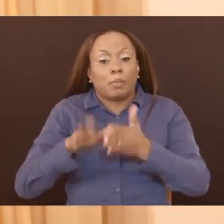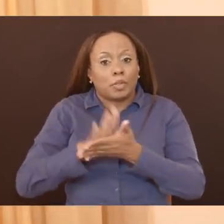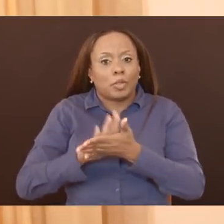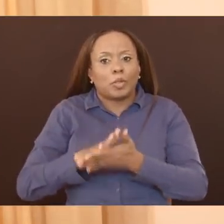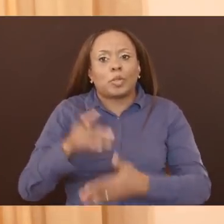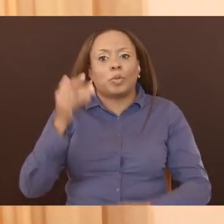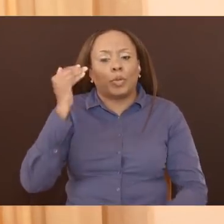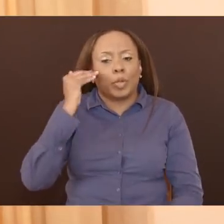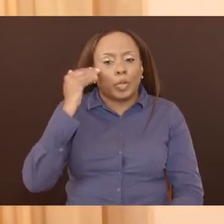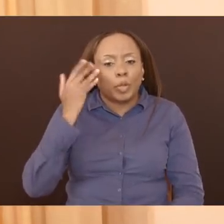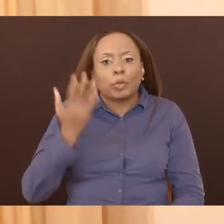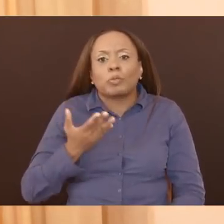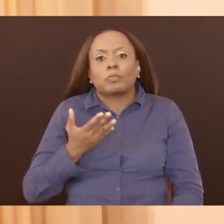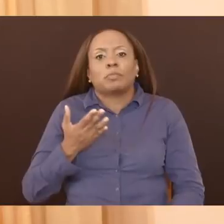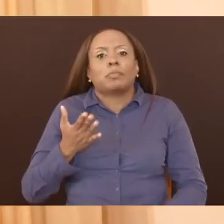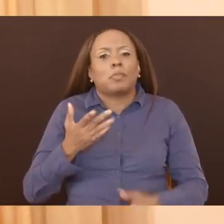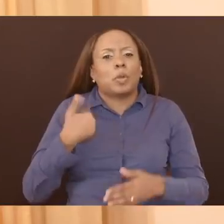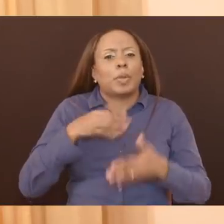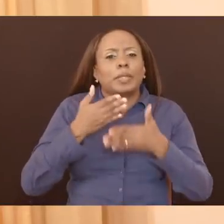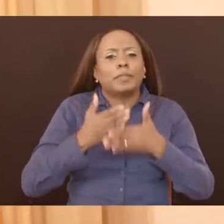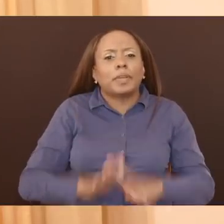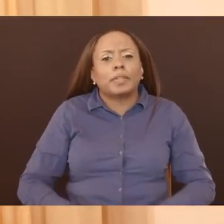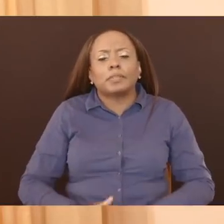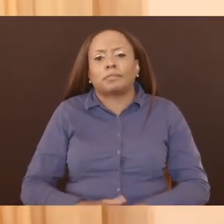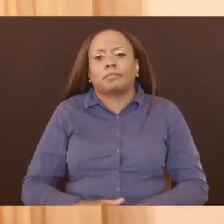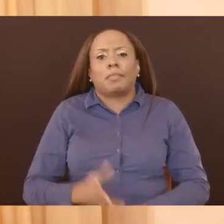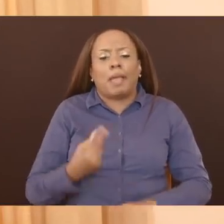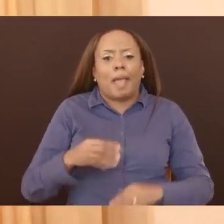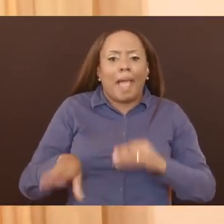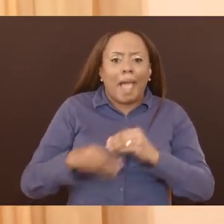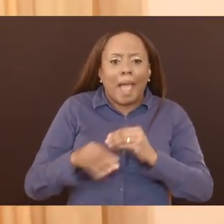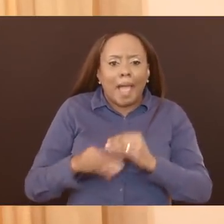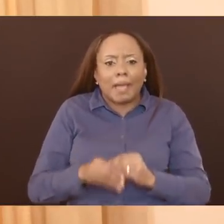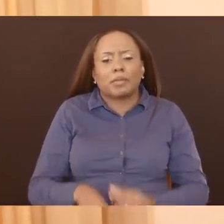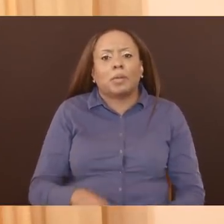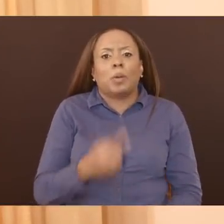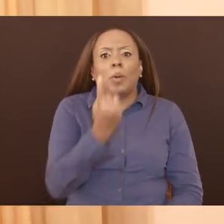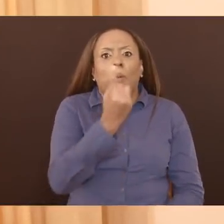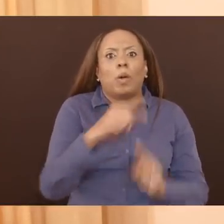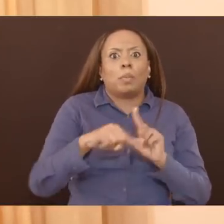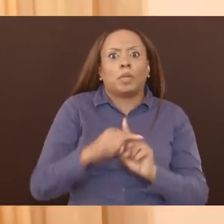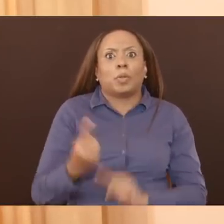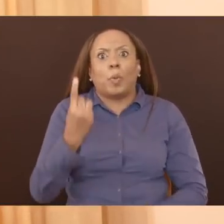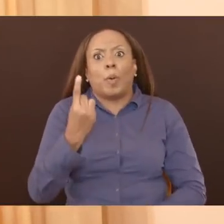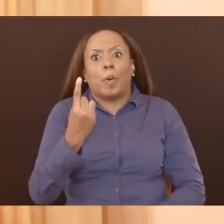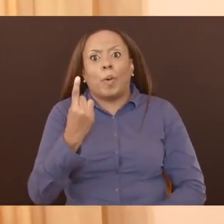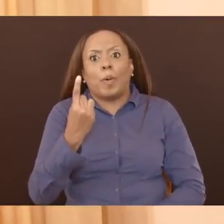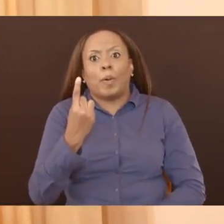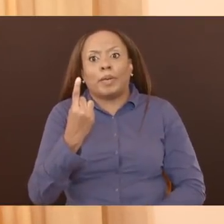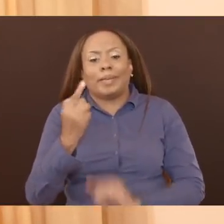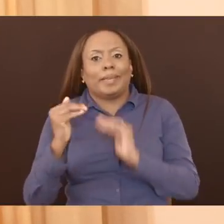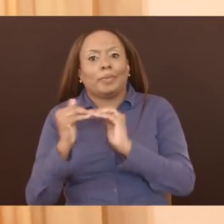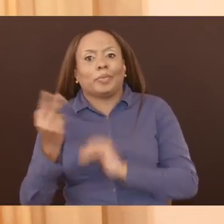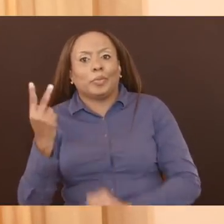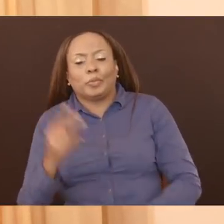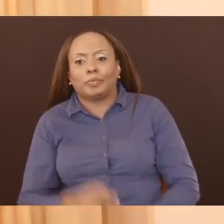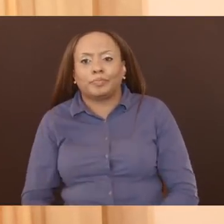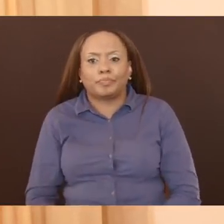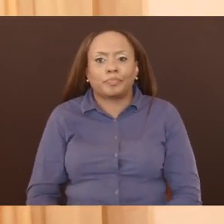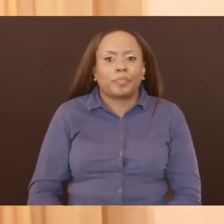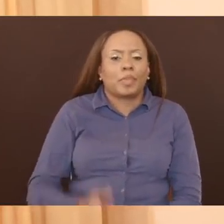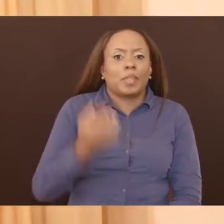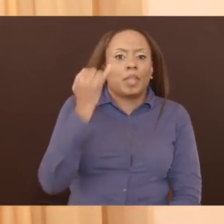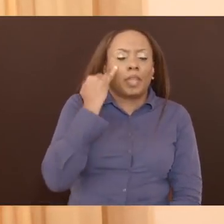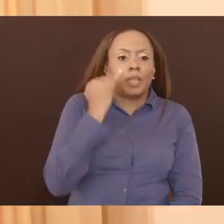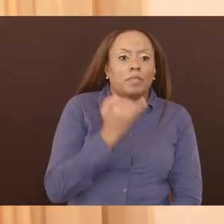if we have 1 plus 1, that is 2. And if each one reaches 1, instead of having 1 in every 2 adult Bajans, we can get